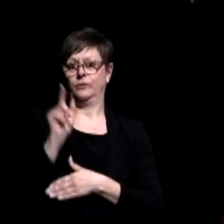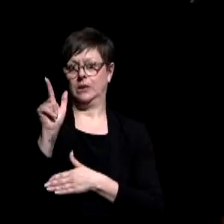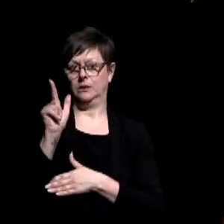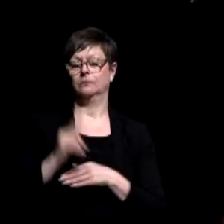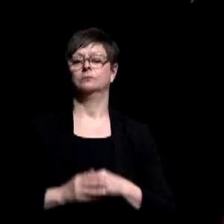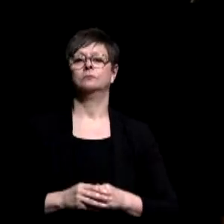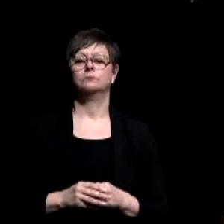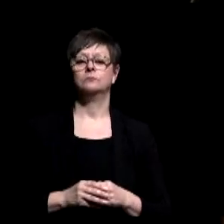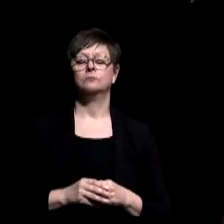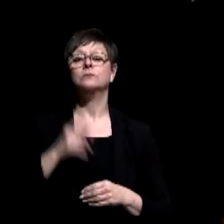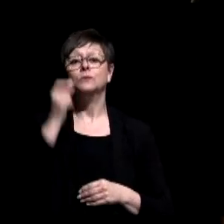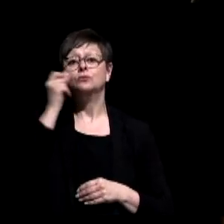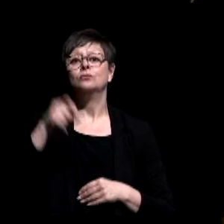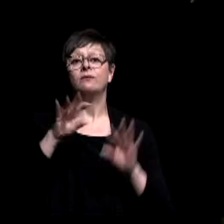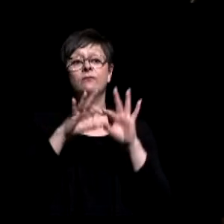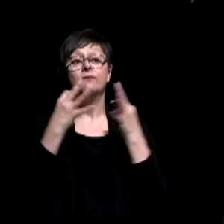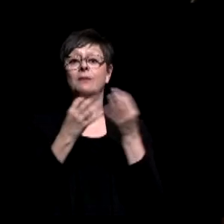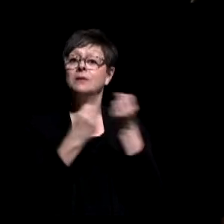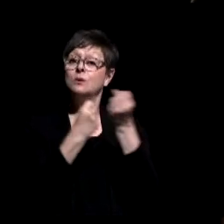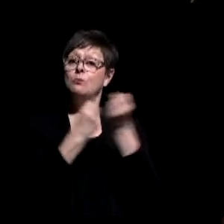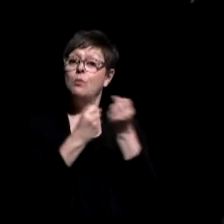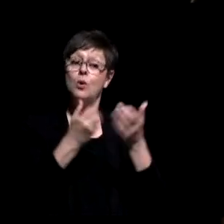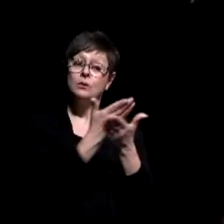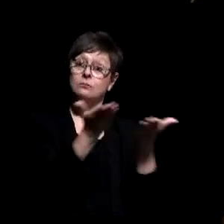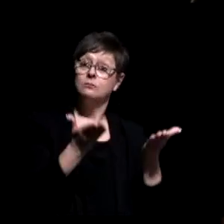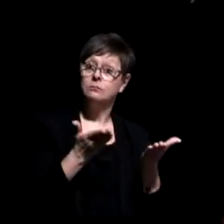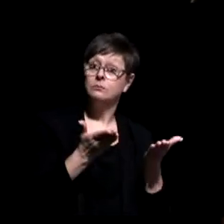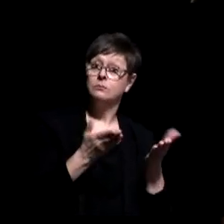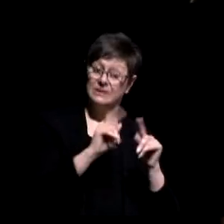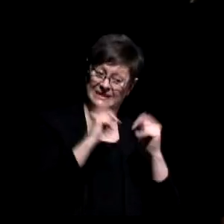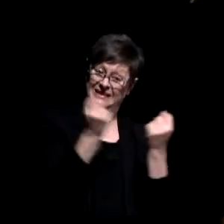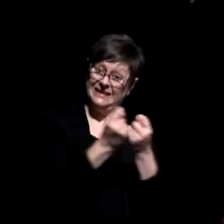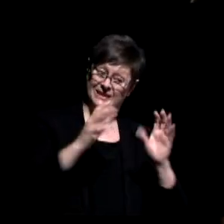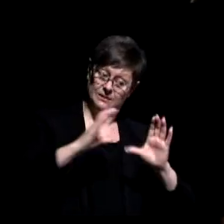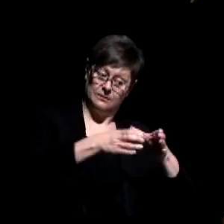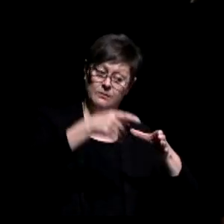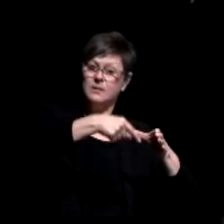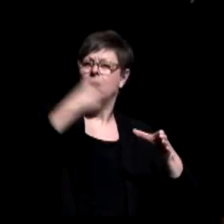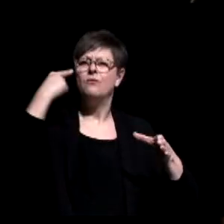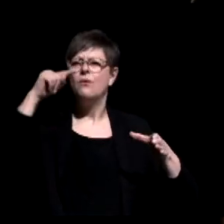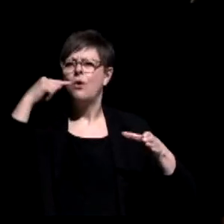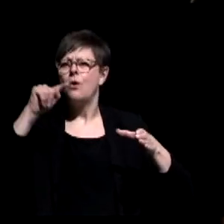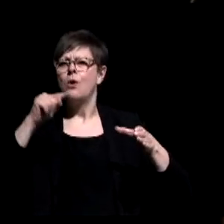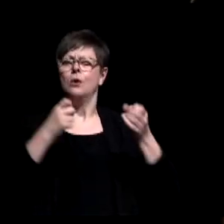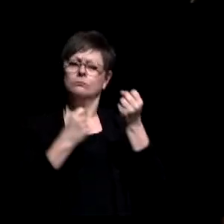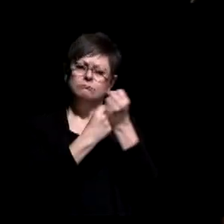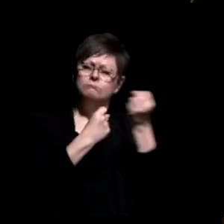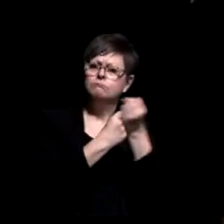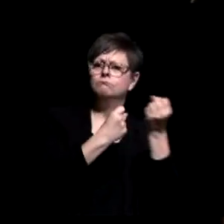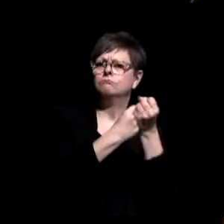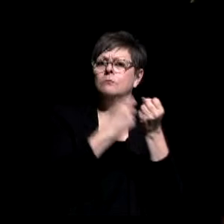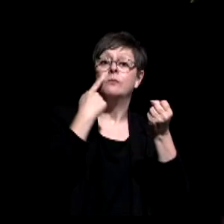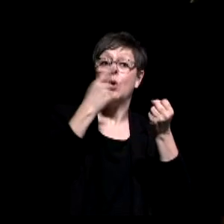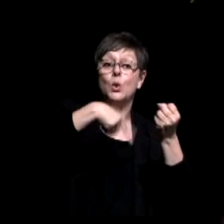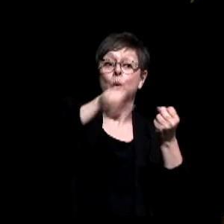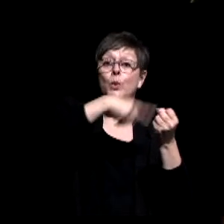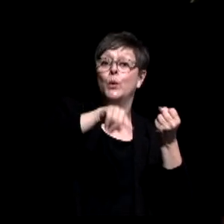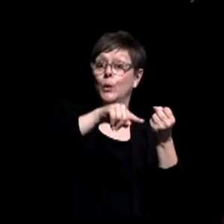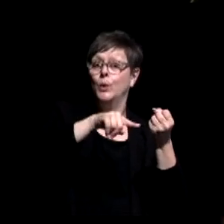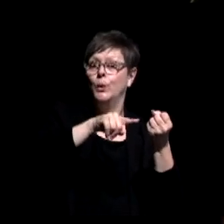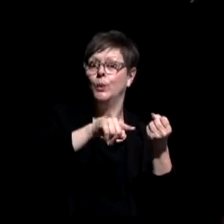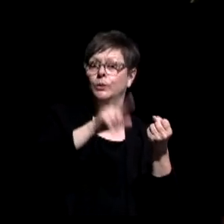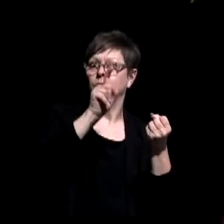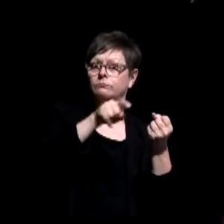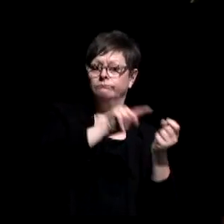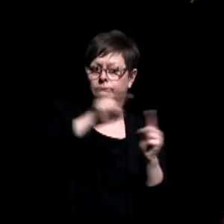The Ukrainian Family Support Desk was created to provide on-the-ground support to those displaced by